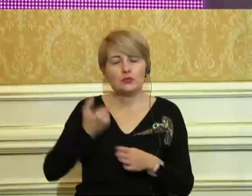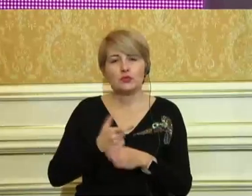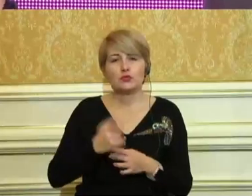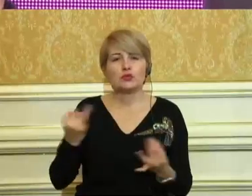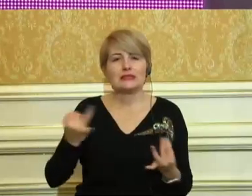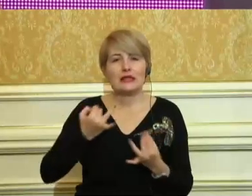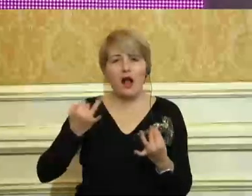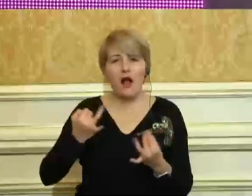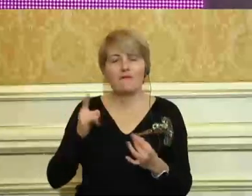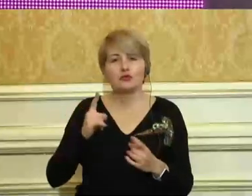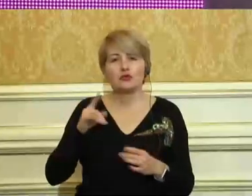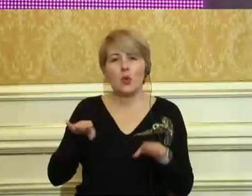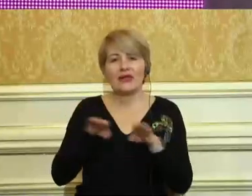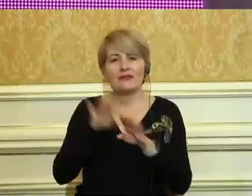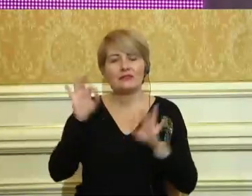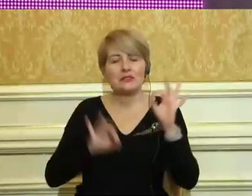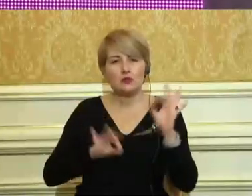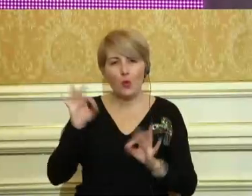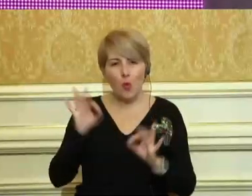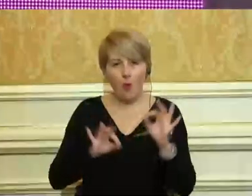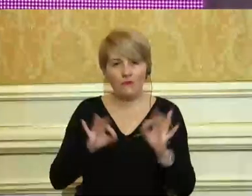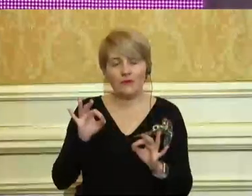differences? So, well, talking about the